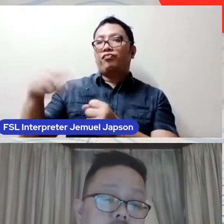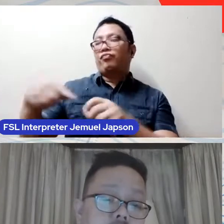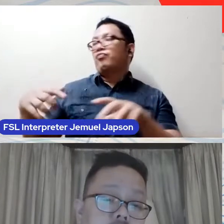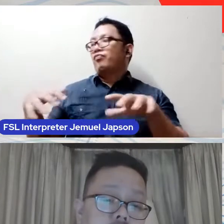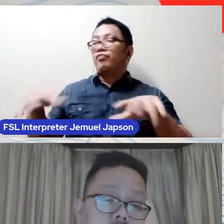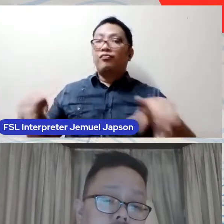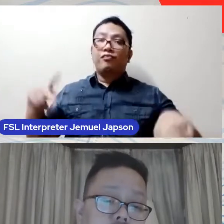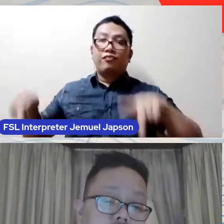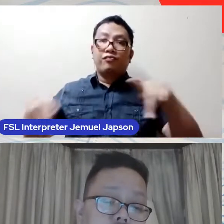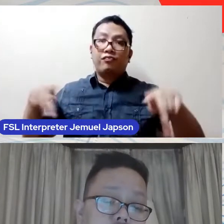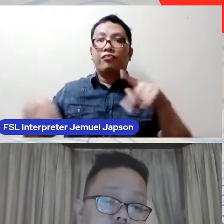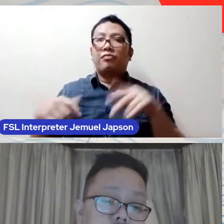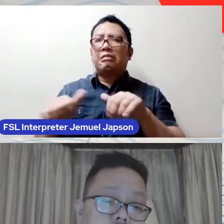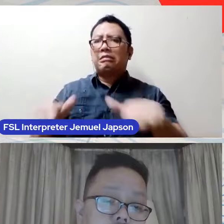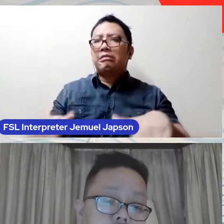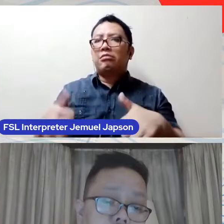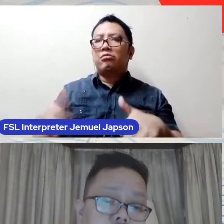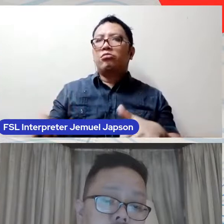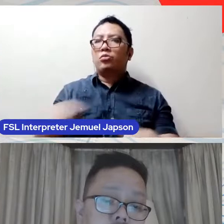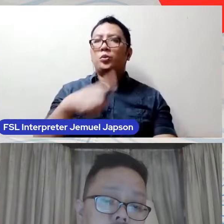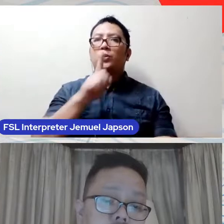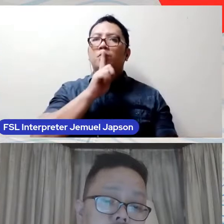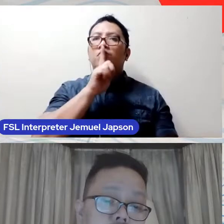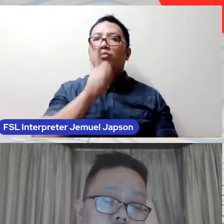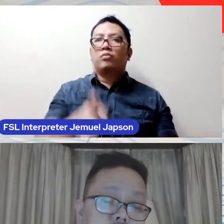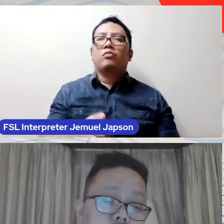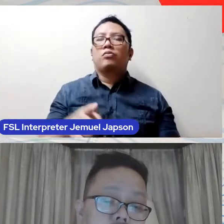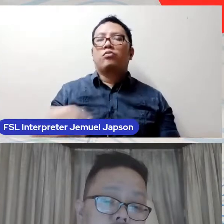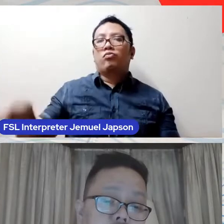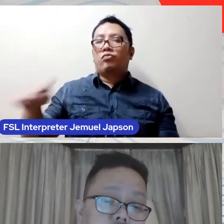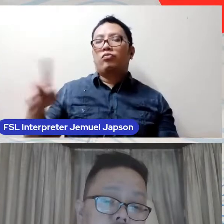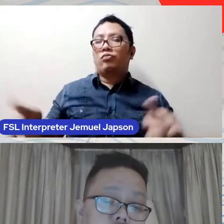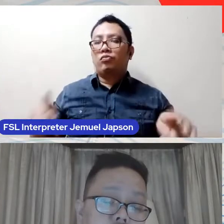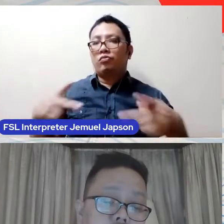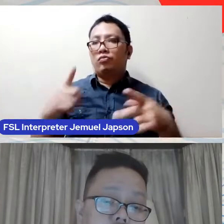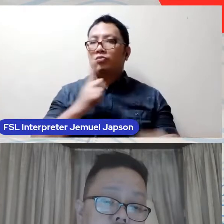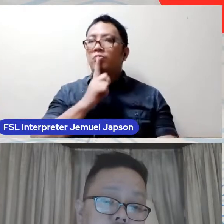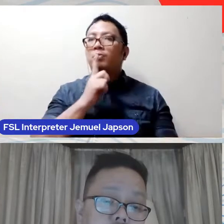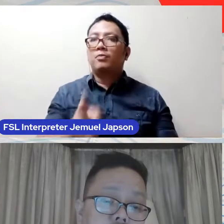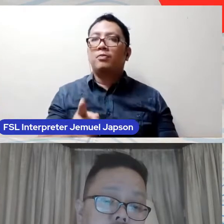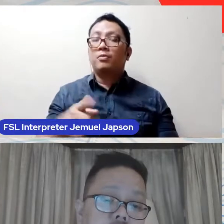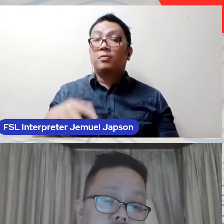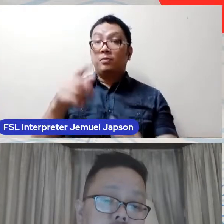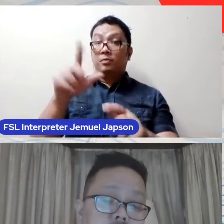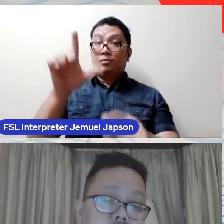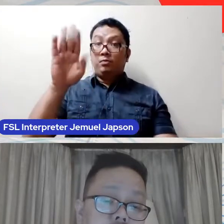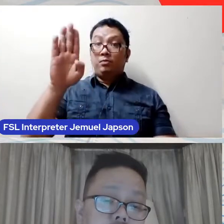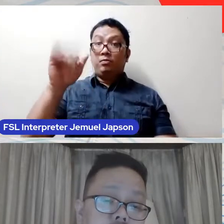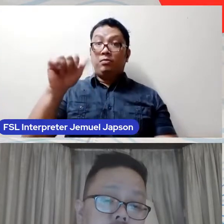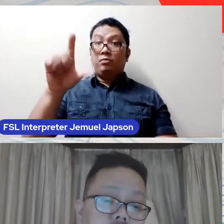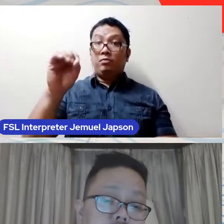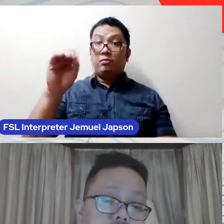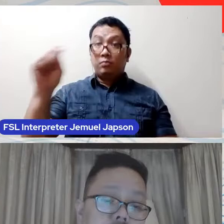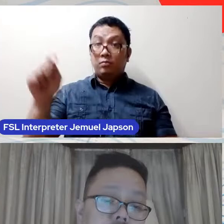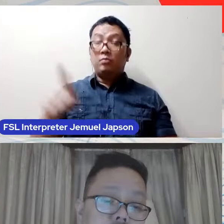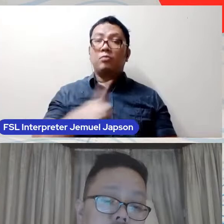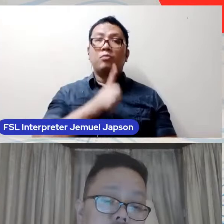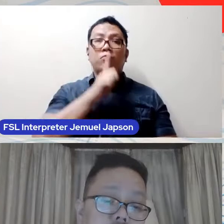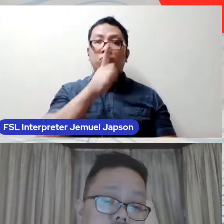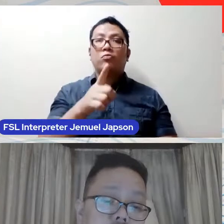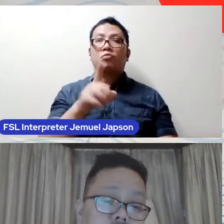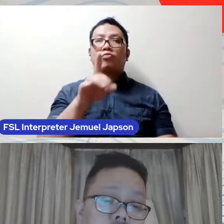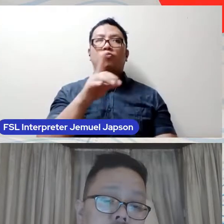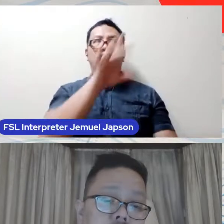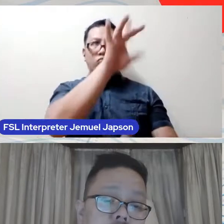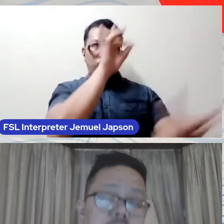How can we be assured? How can the citizens be assured po that the ballots are genuinely randomly